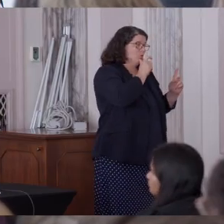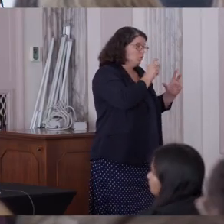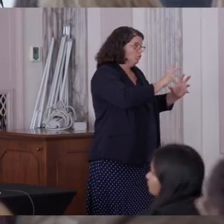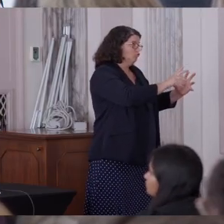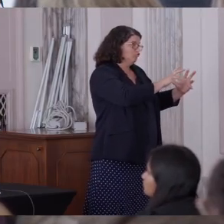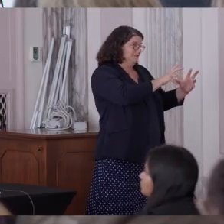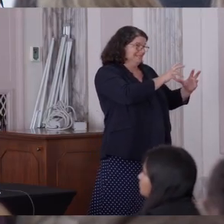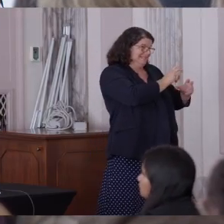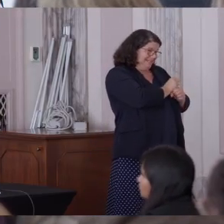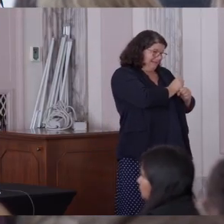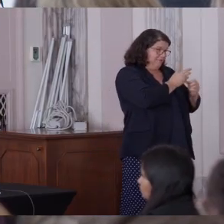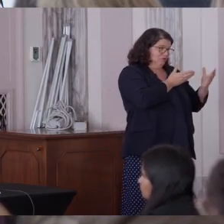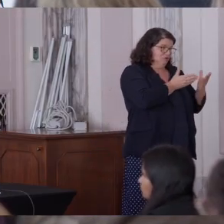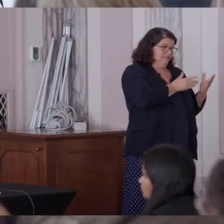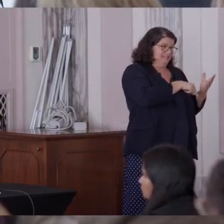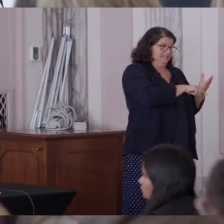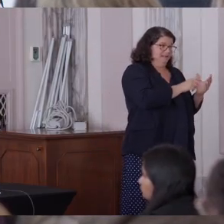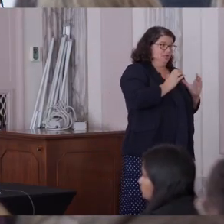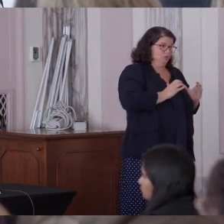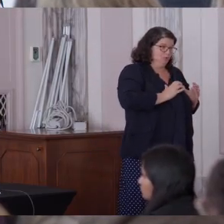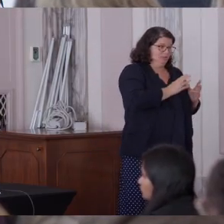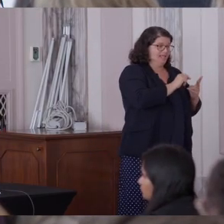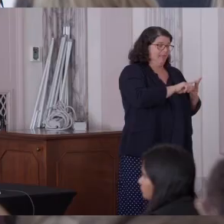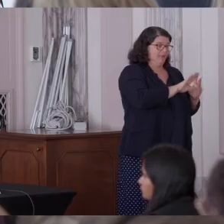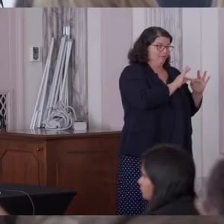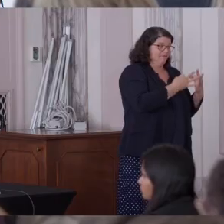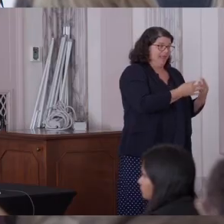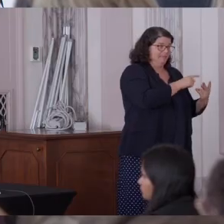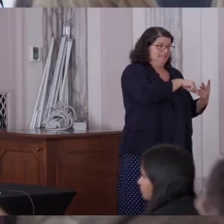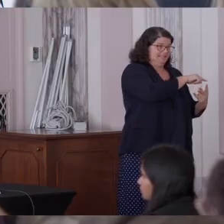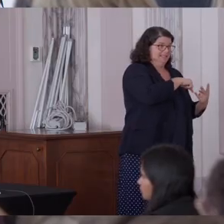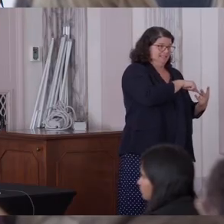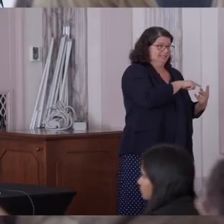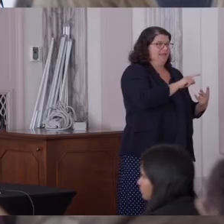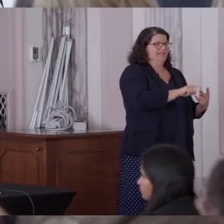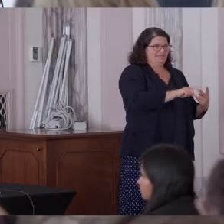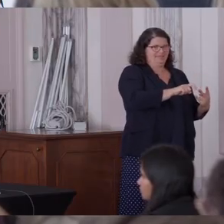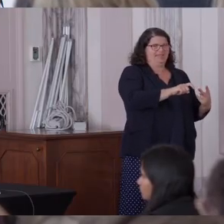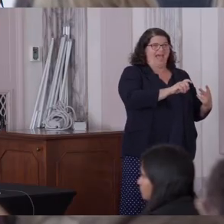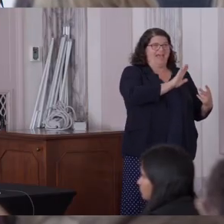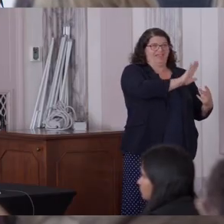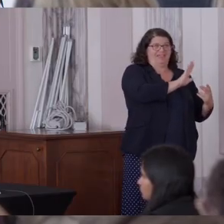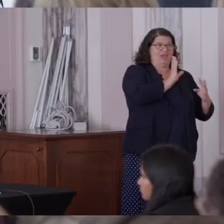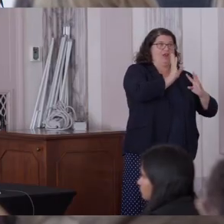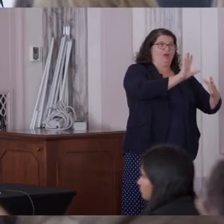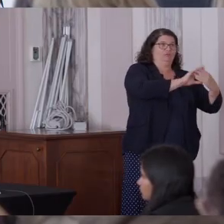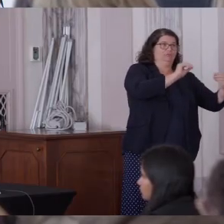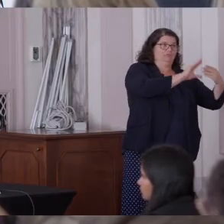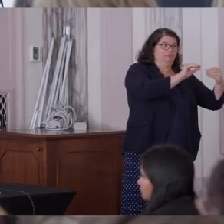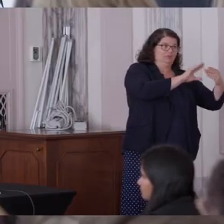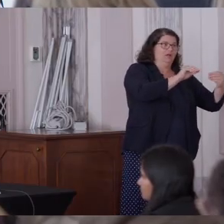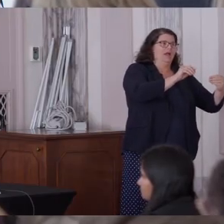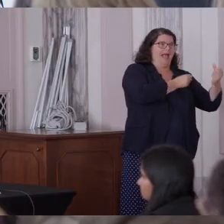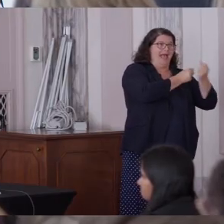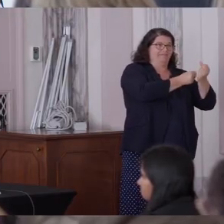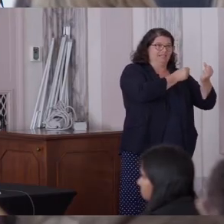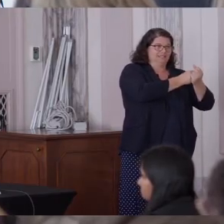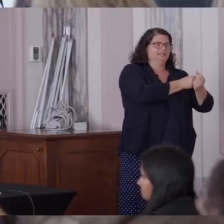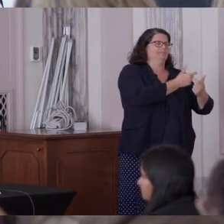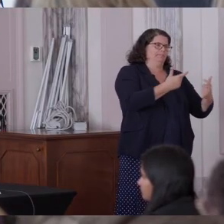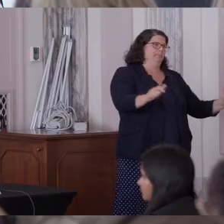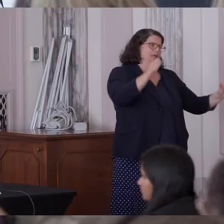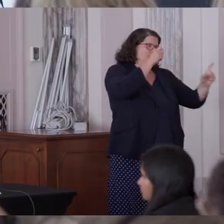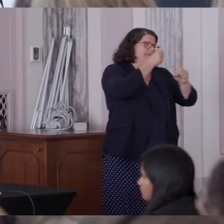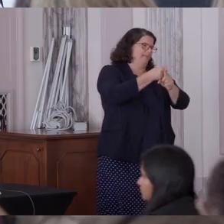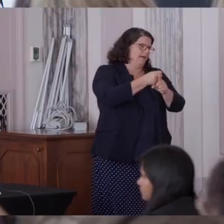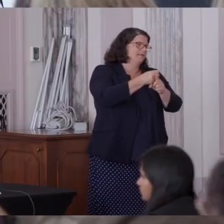the consumers, and the families, they're the ones who have the biggest impact on advocacy. There's no doubt. Like in the